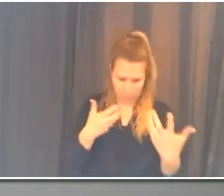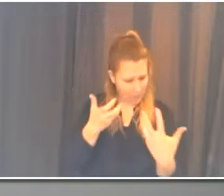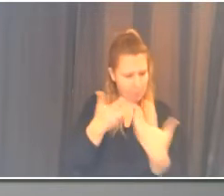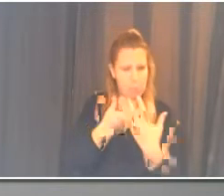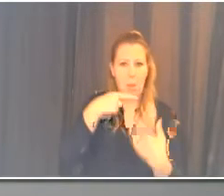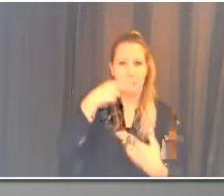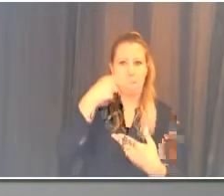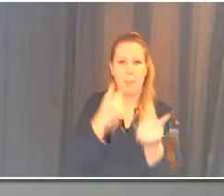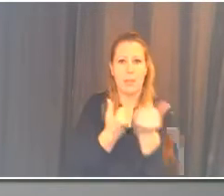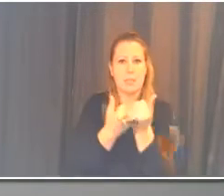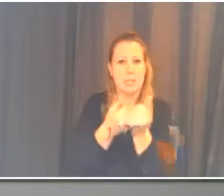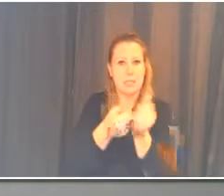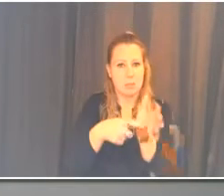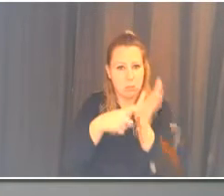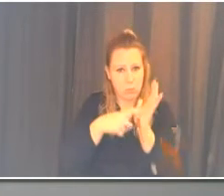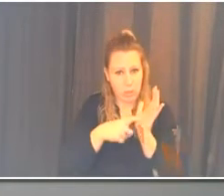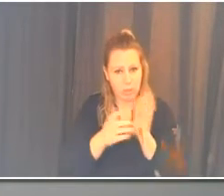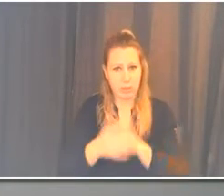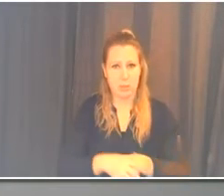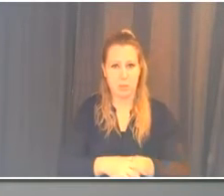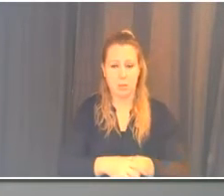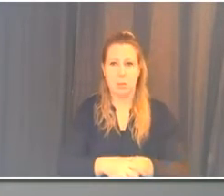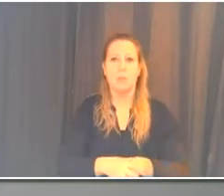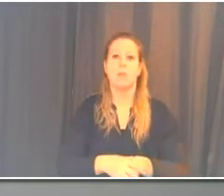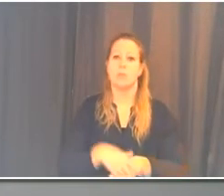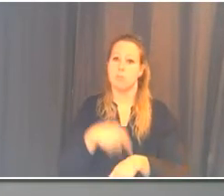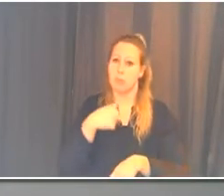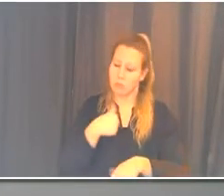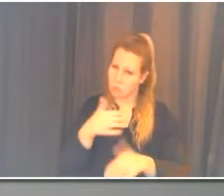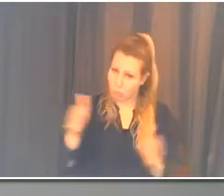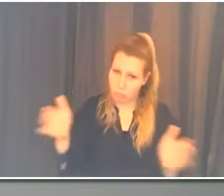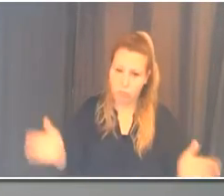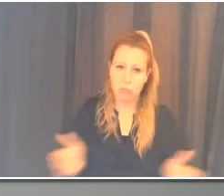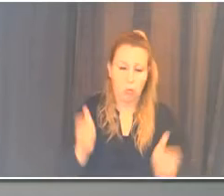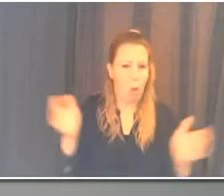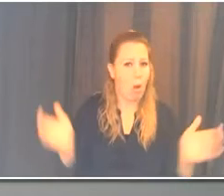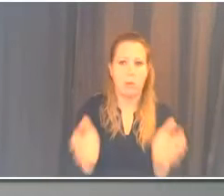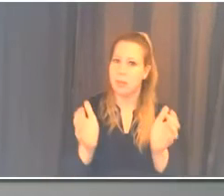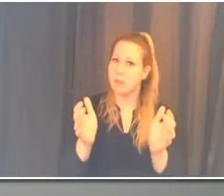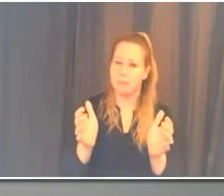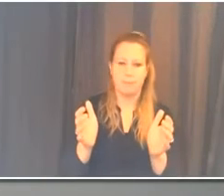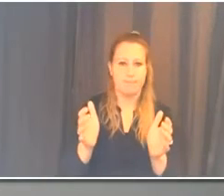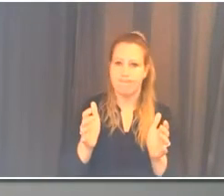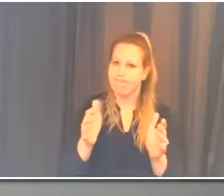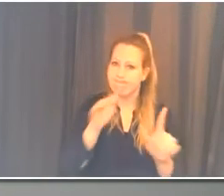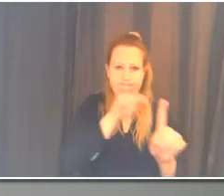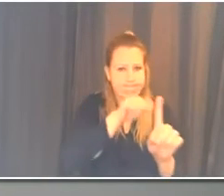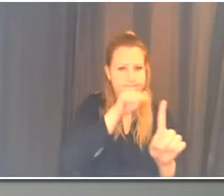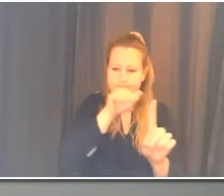to continue to do that work because without it we cannot support these clients who are immediately in